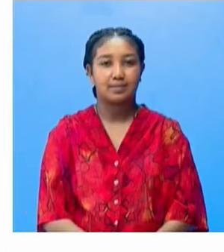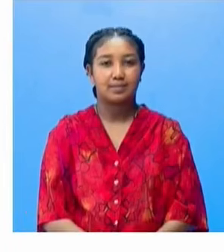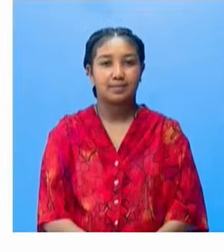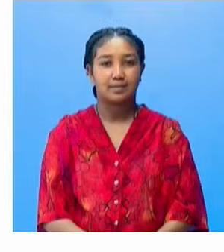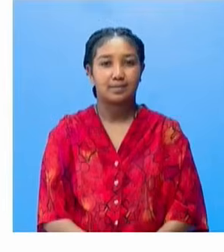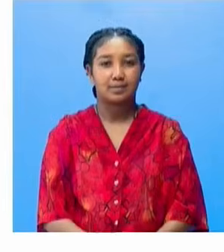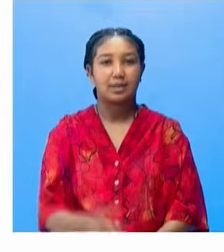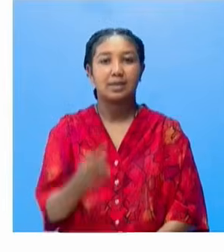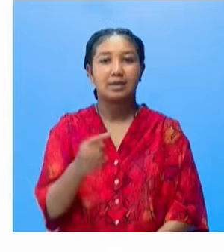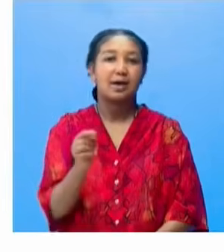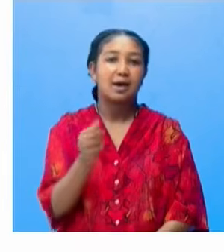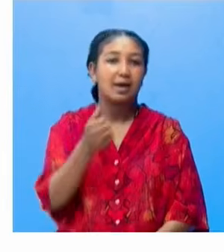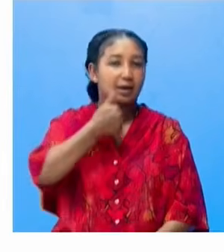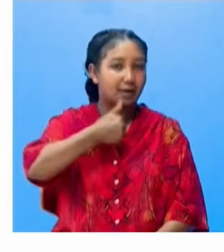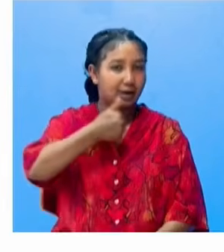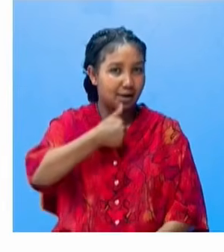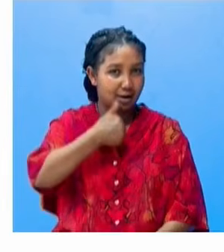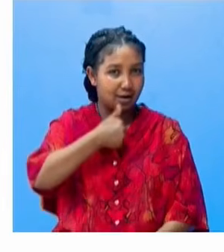The girl